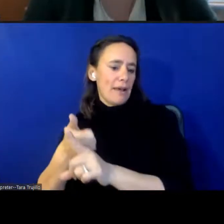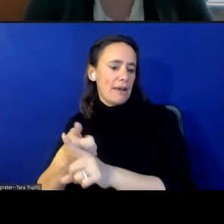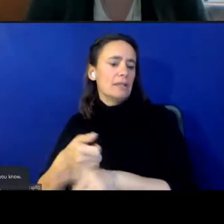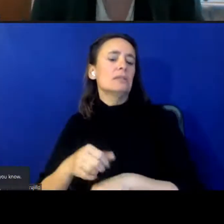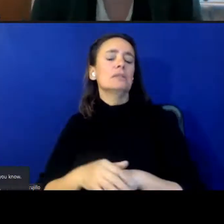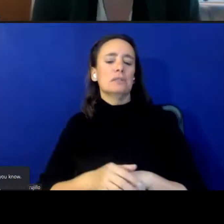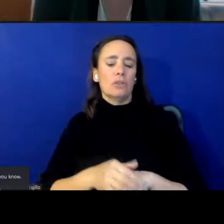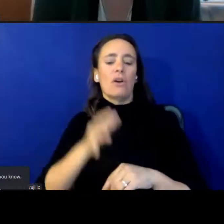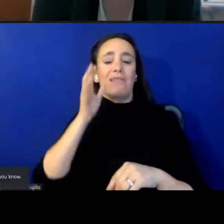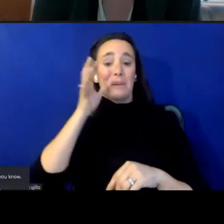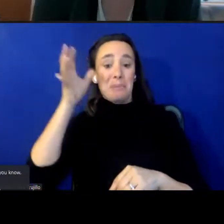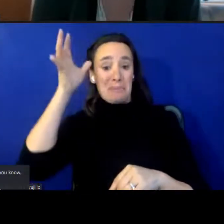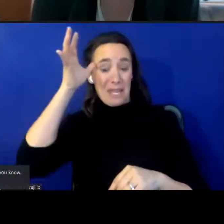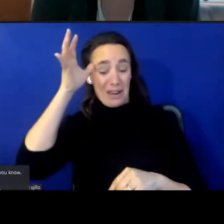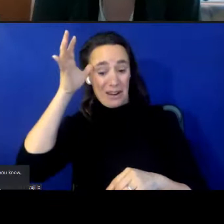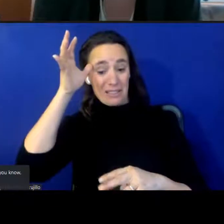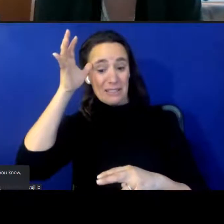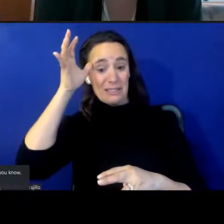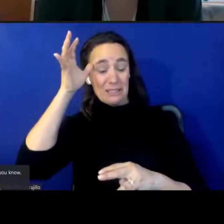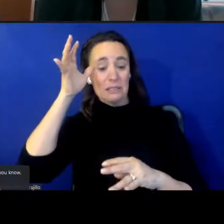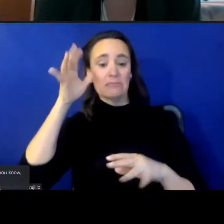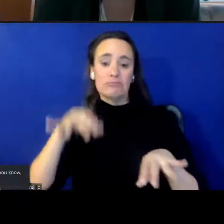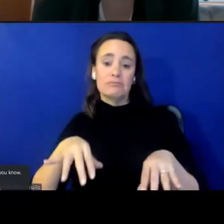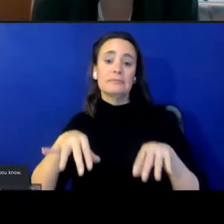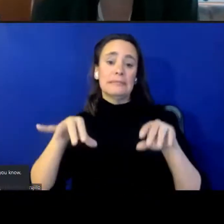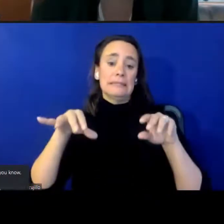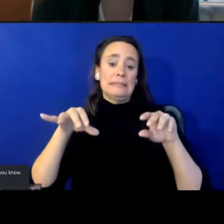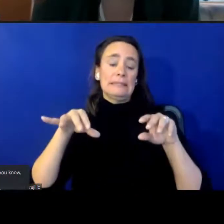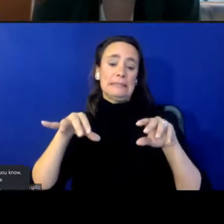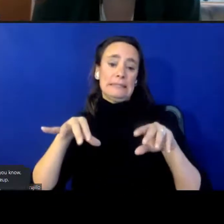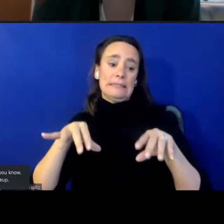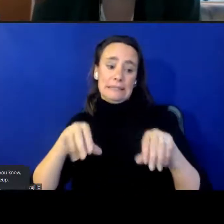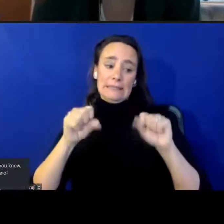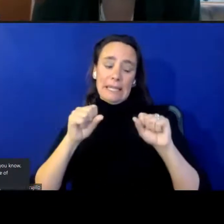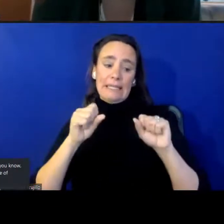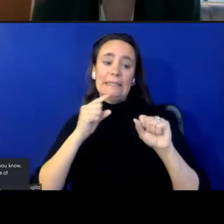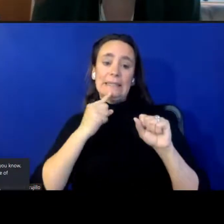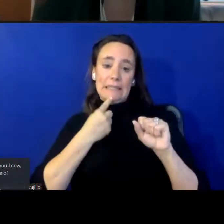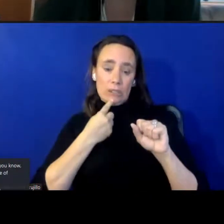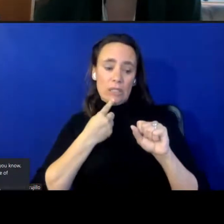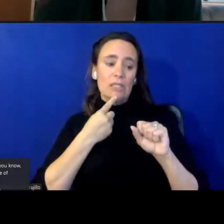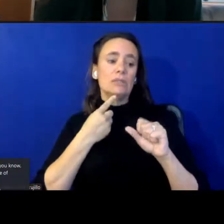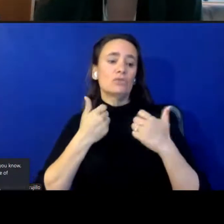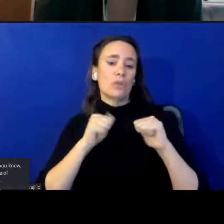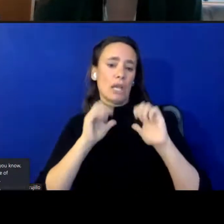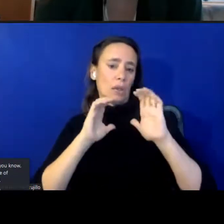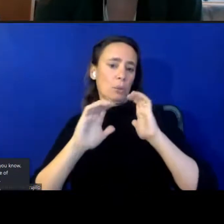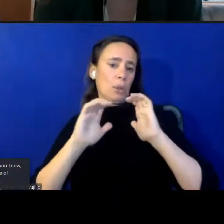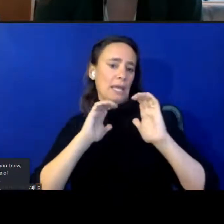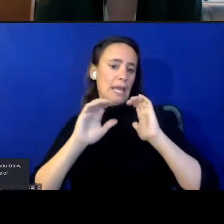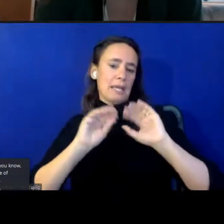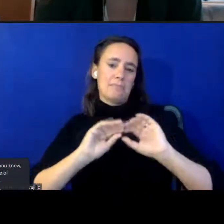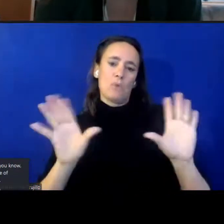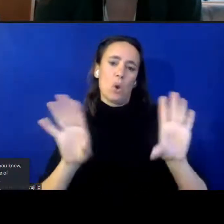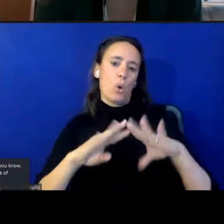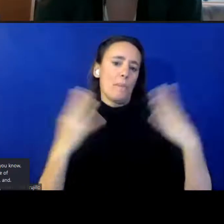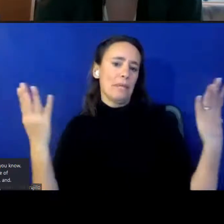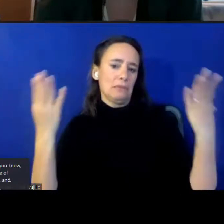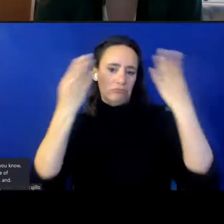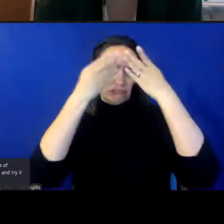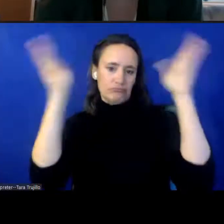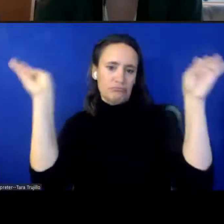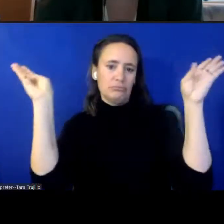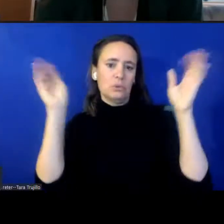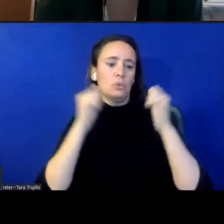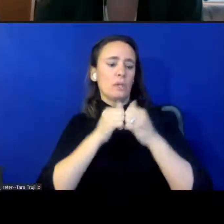know, take it seriously, try to keep a line of communication open with your kid, and try not